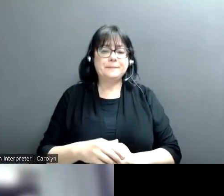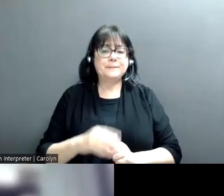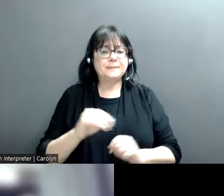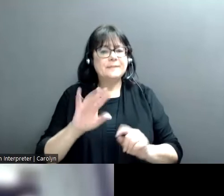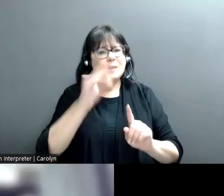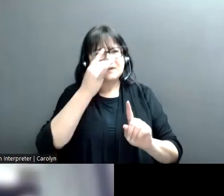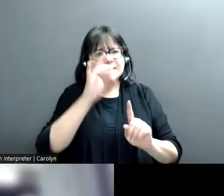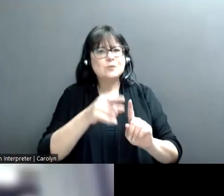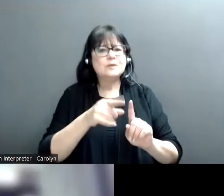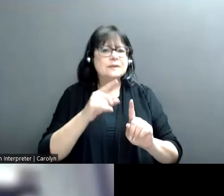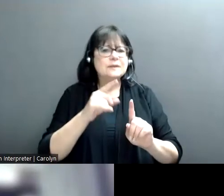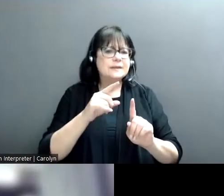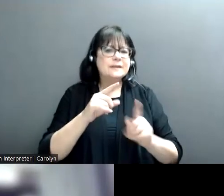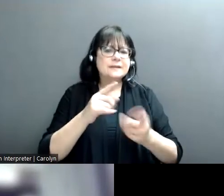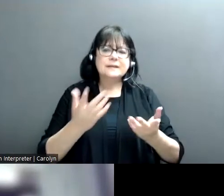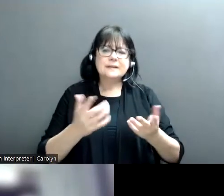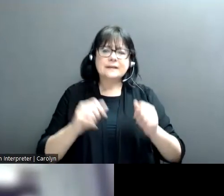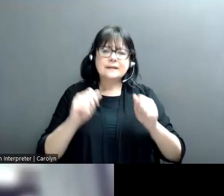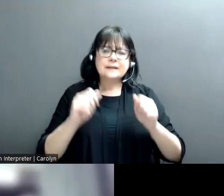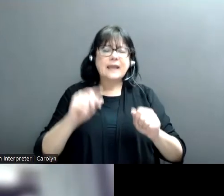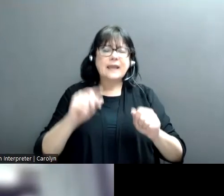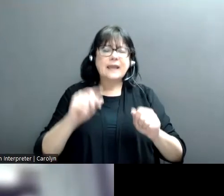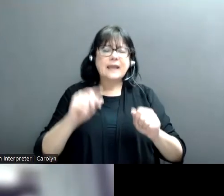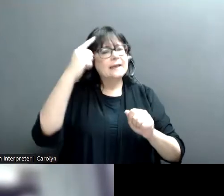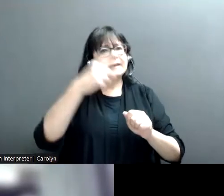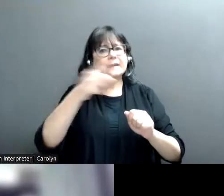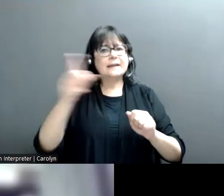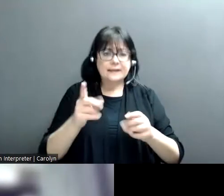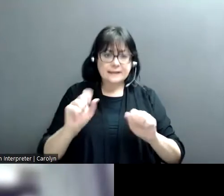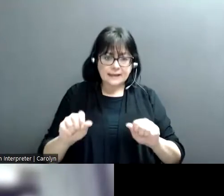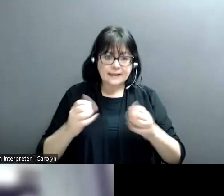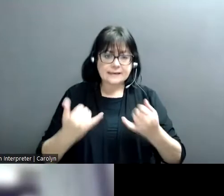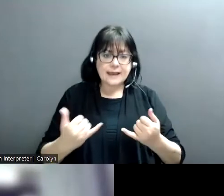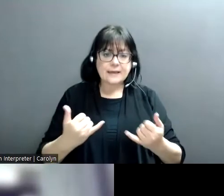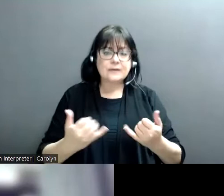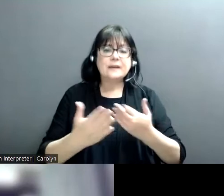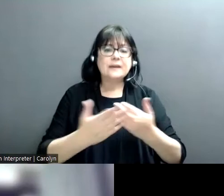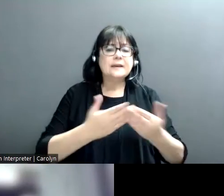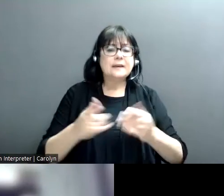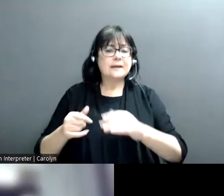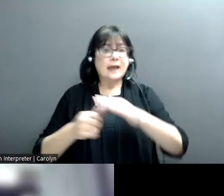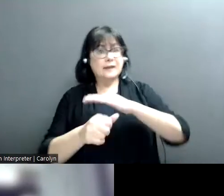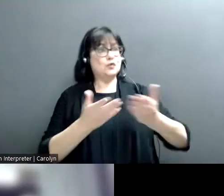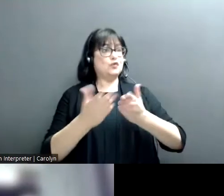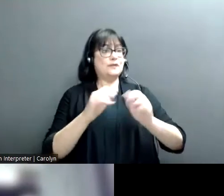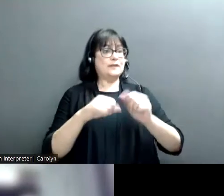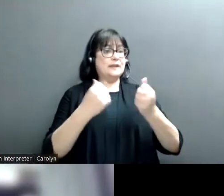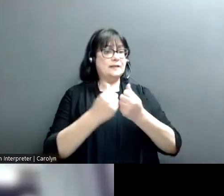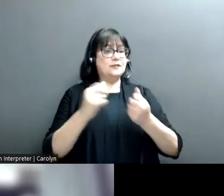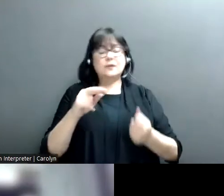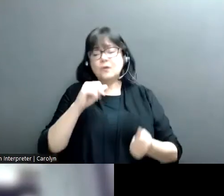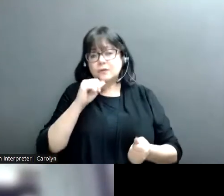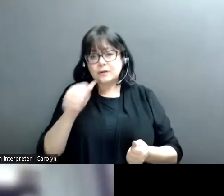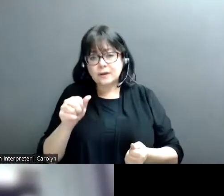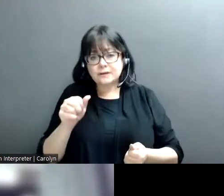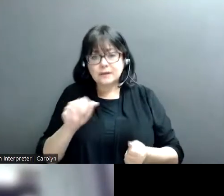doing that now, regardless of whether they are attached to a service agency or not, and broadcasting